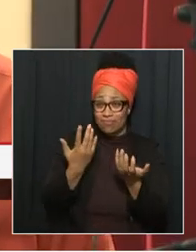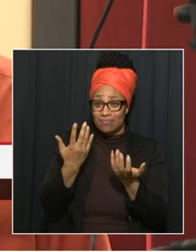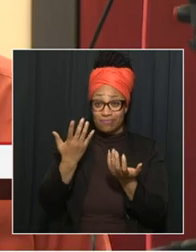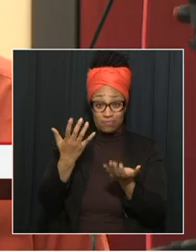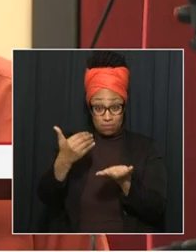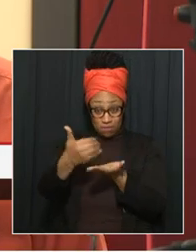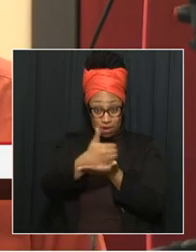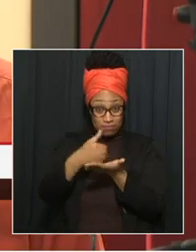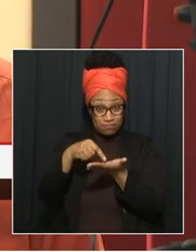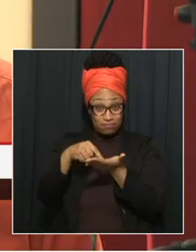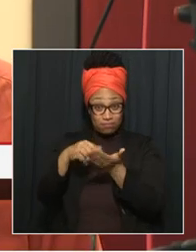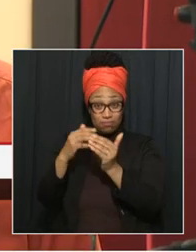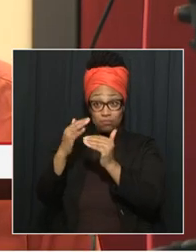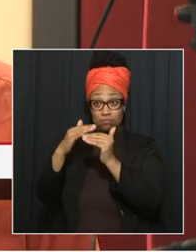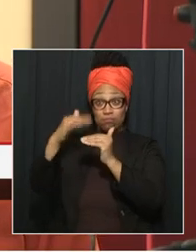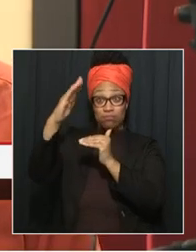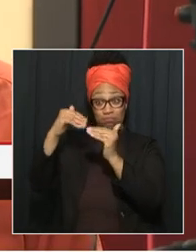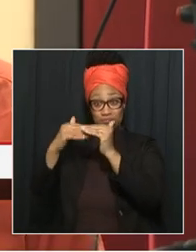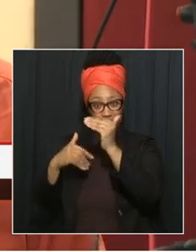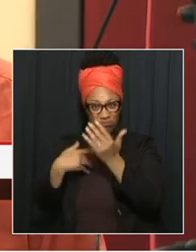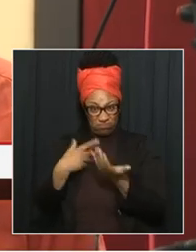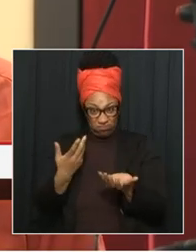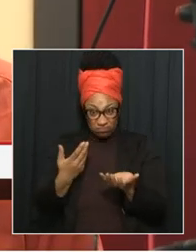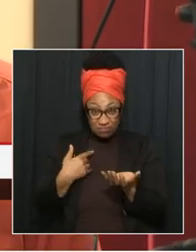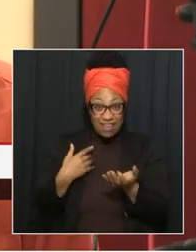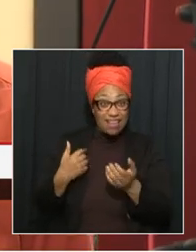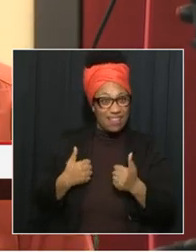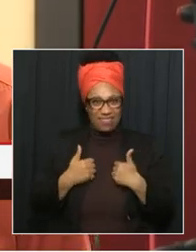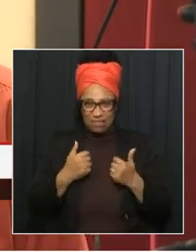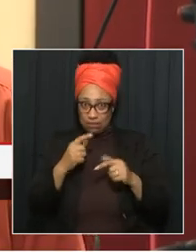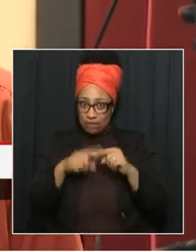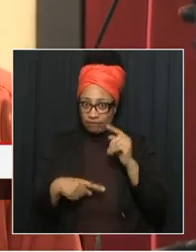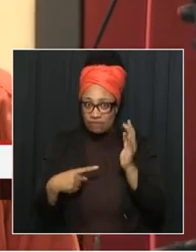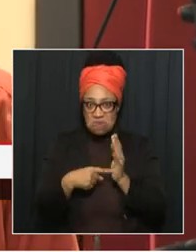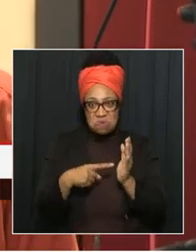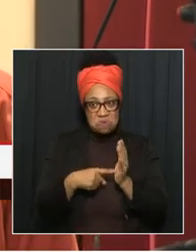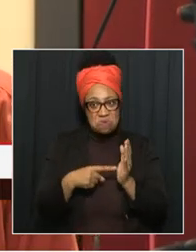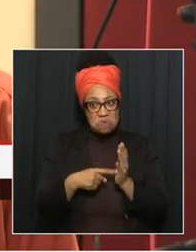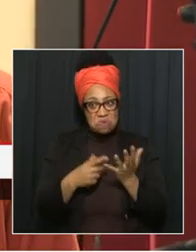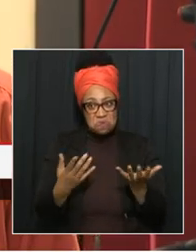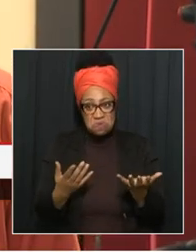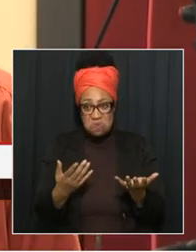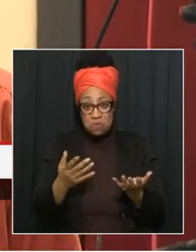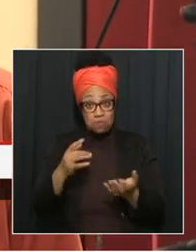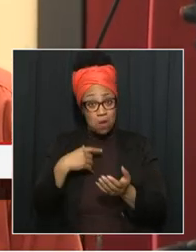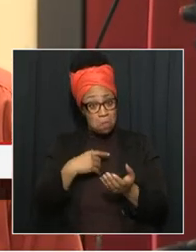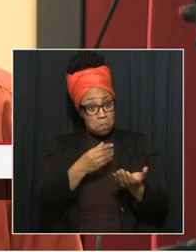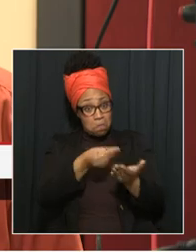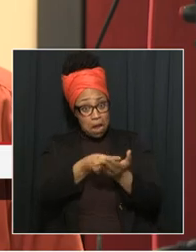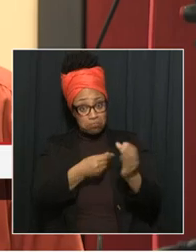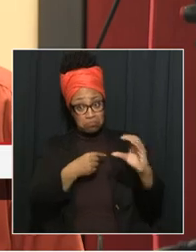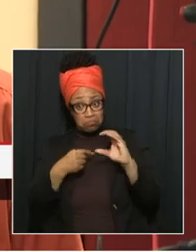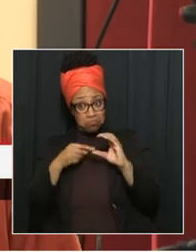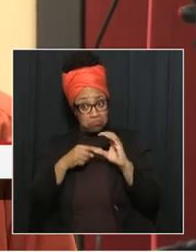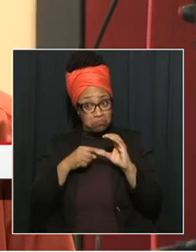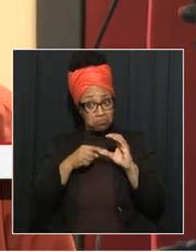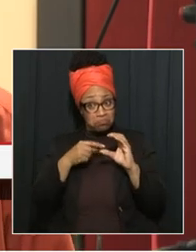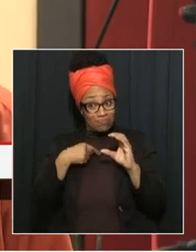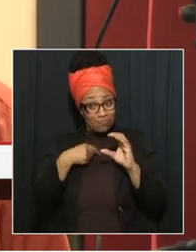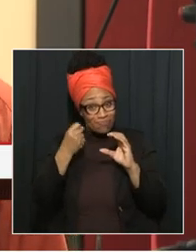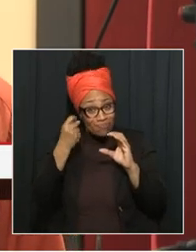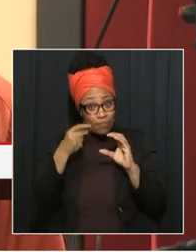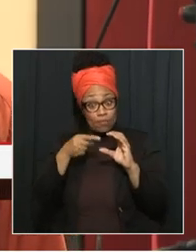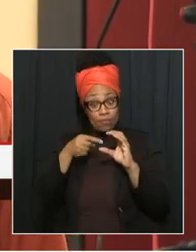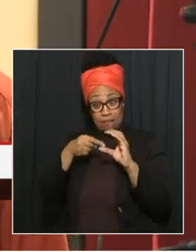get income to provide a housing for myself, but I need an income, I mean a housing to be able